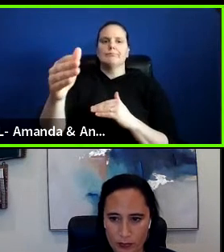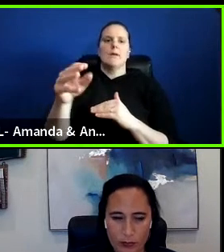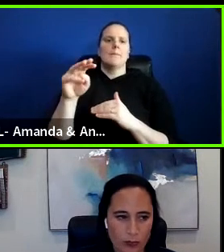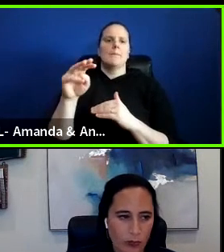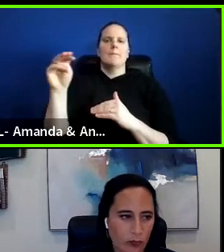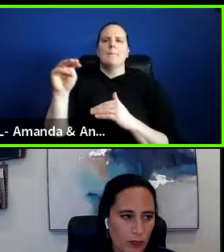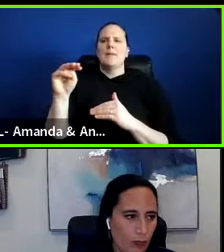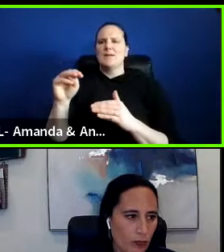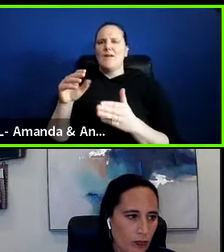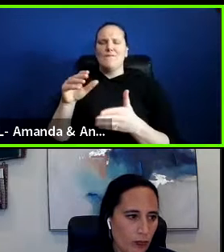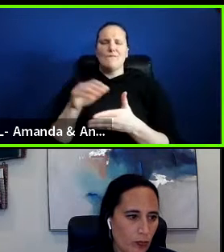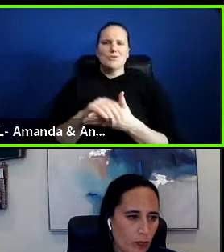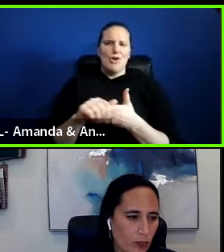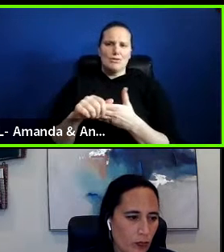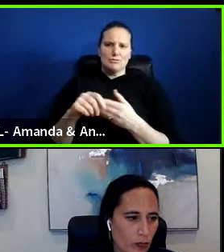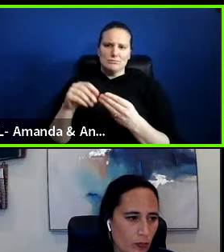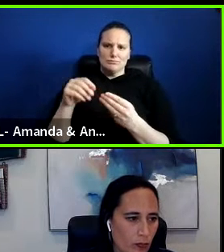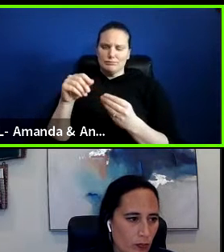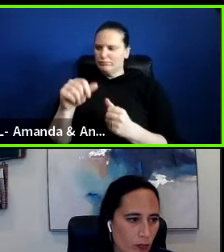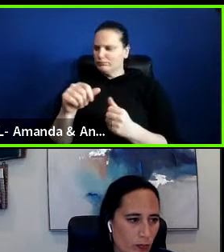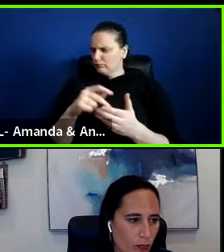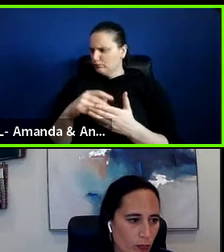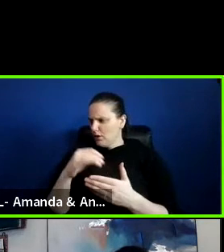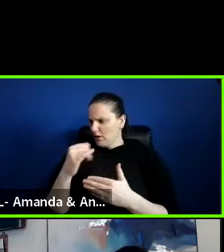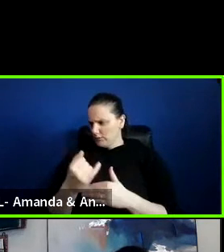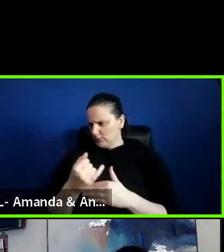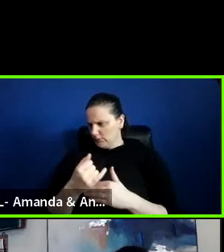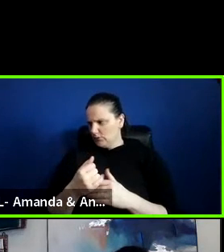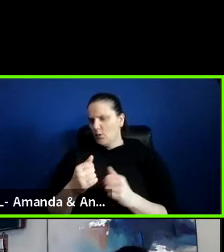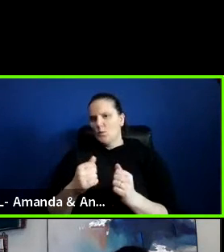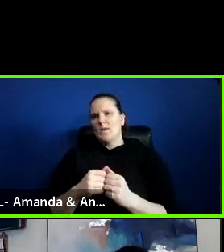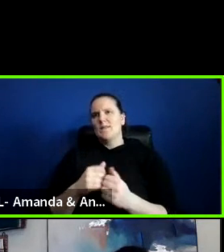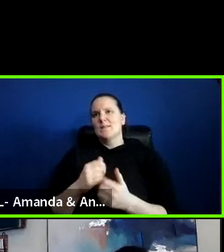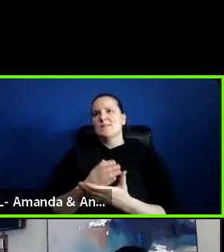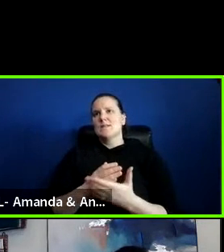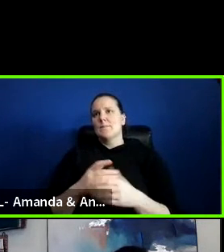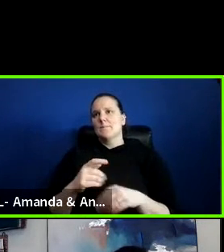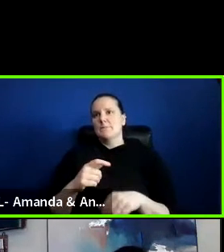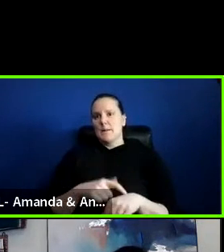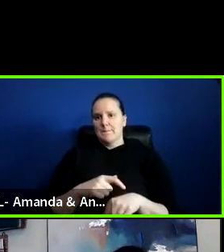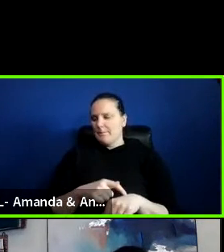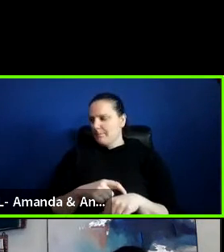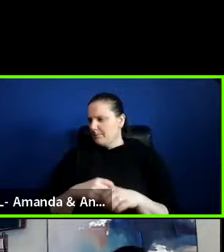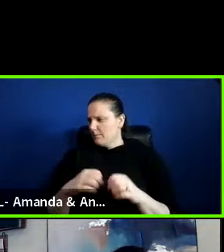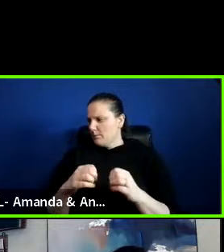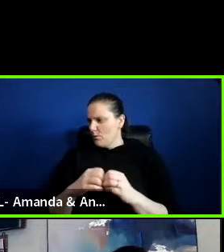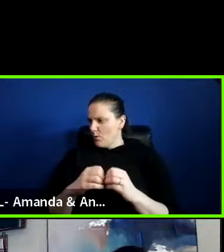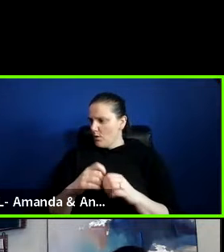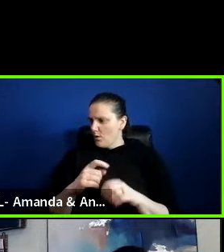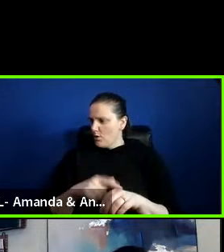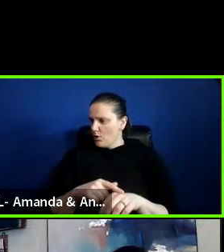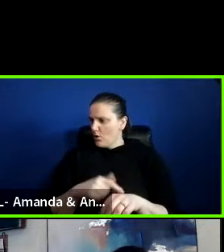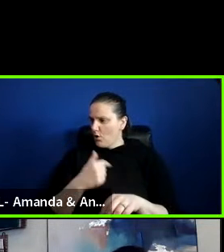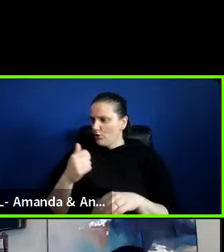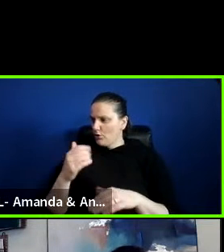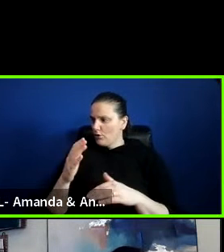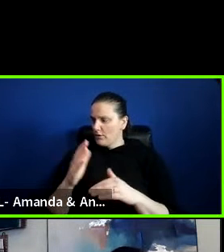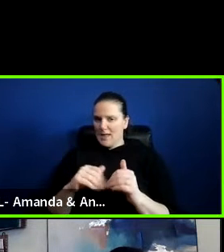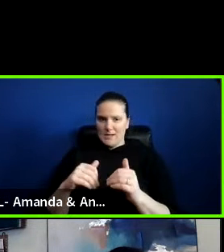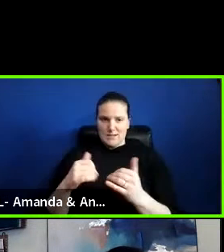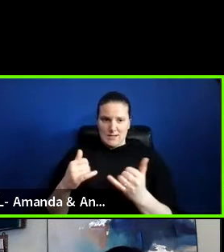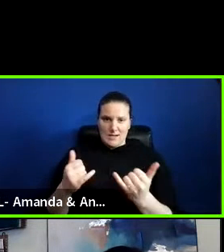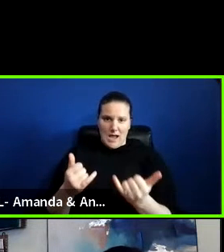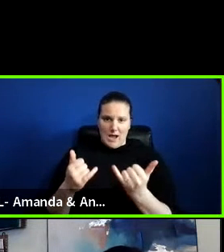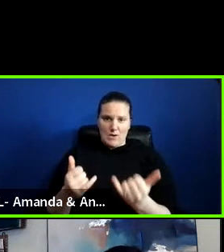of dollars of investment in those projects over some period of time. I mean, much longer than just